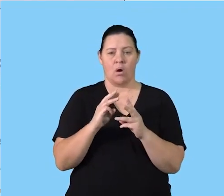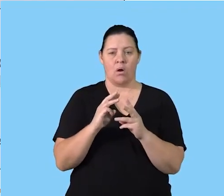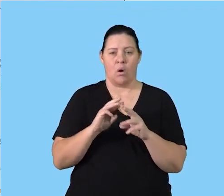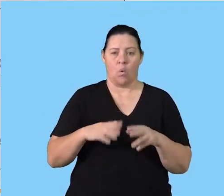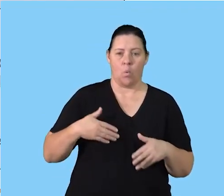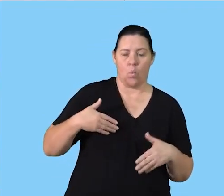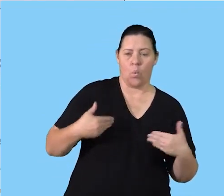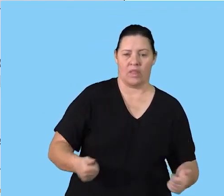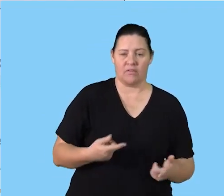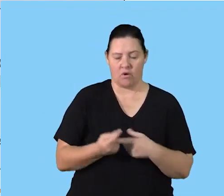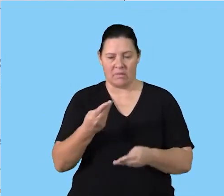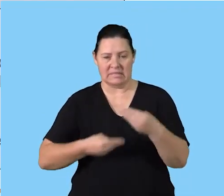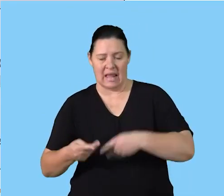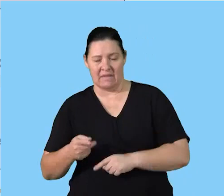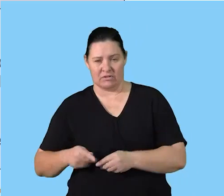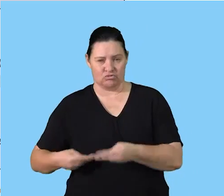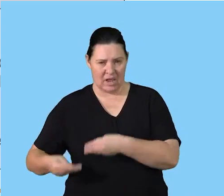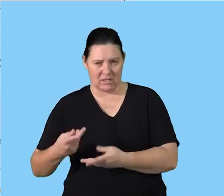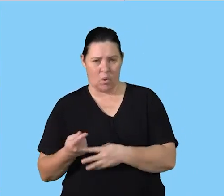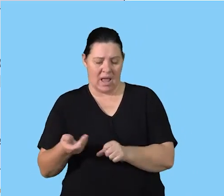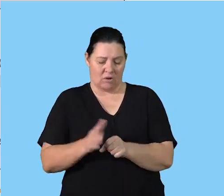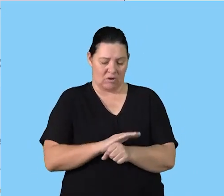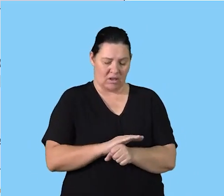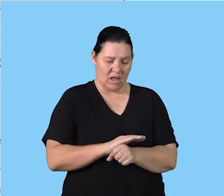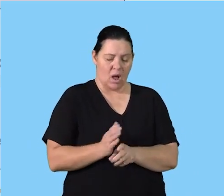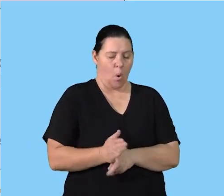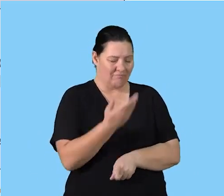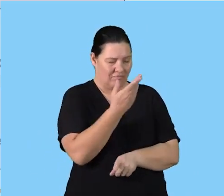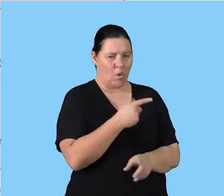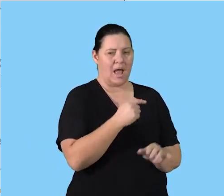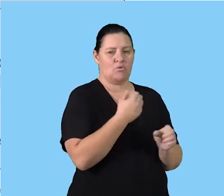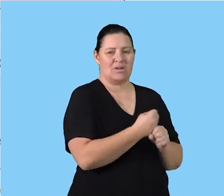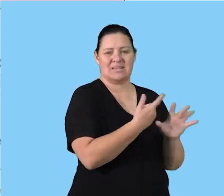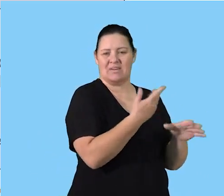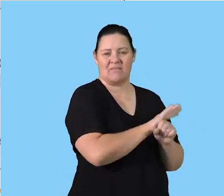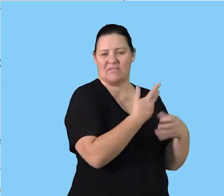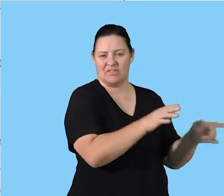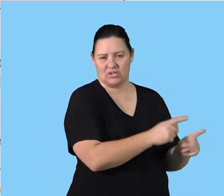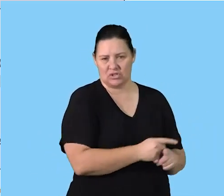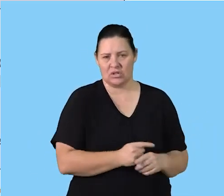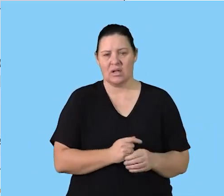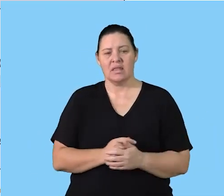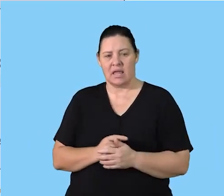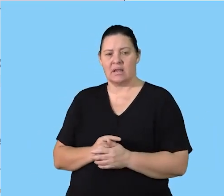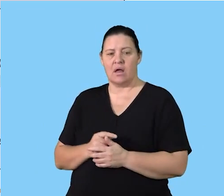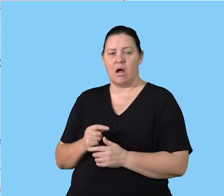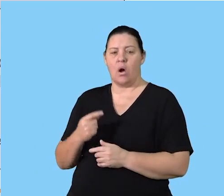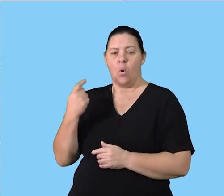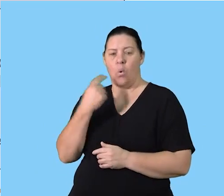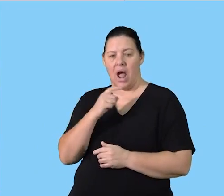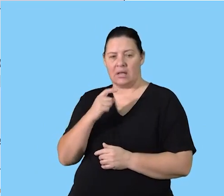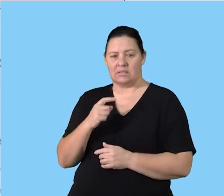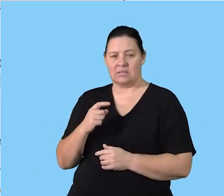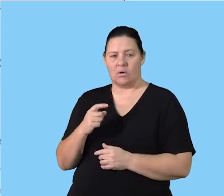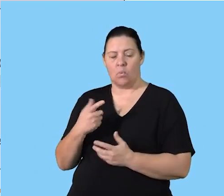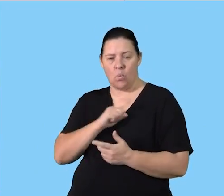slave trade since it is covered in grade 7, term number 2. Then the subtopic why gold is valuable,